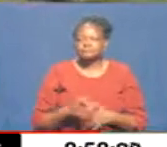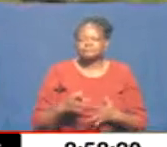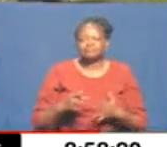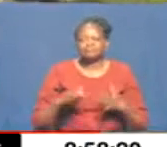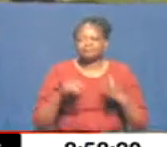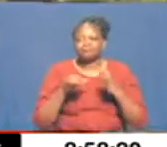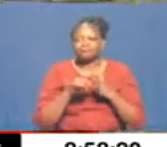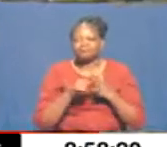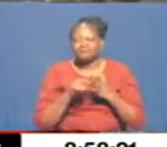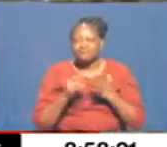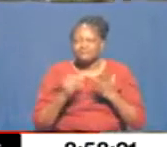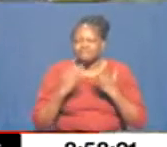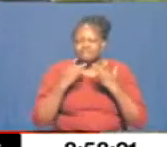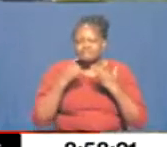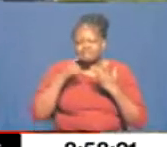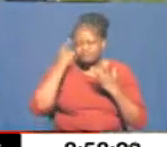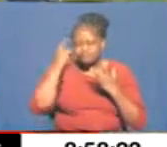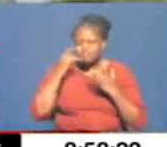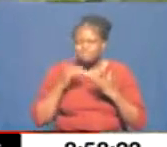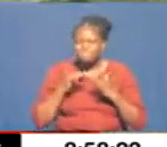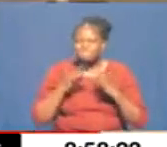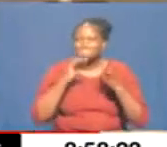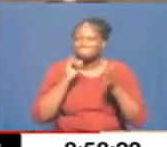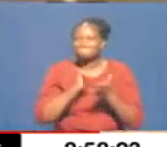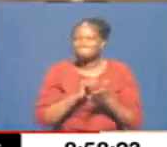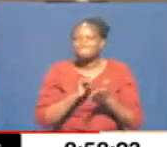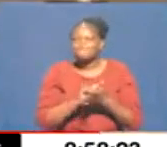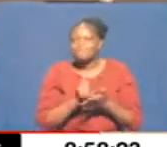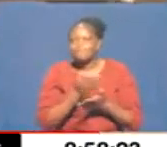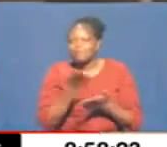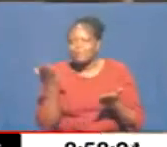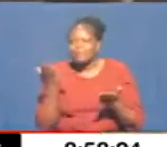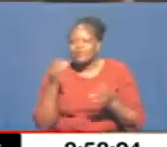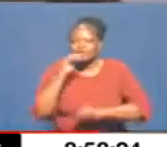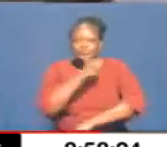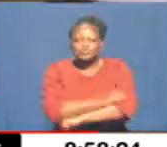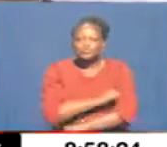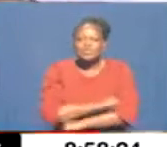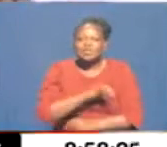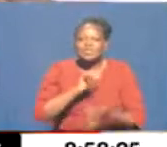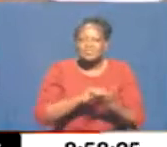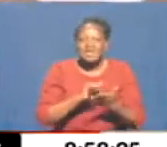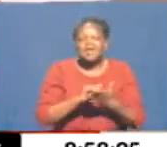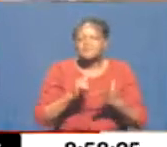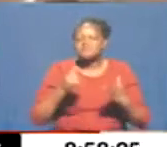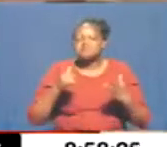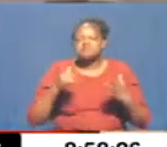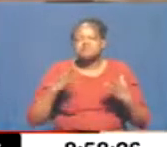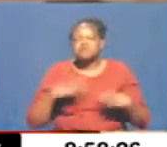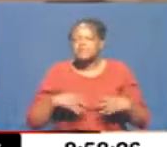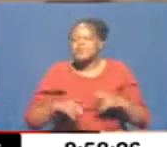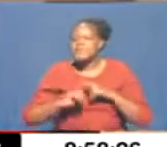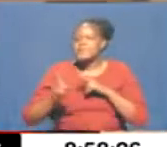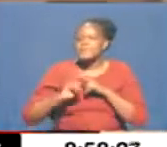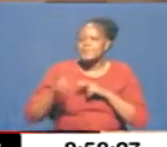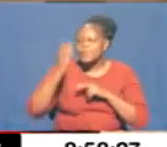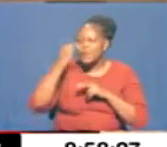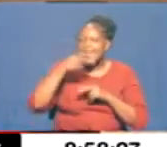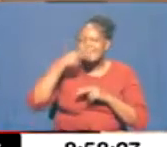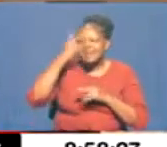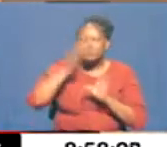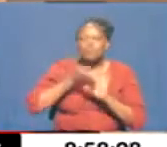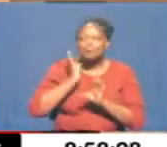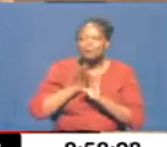structures at the learning facility that has already been deserted as parents pulled off their children from the school due to the